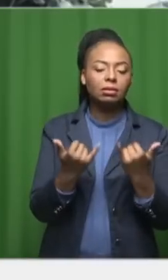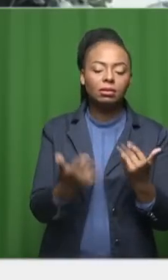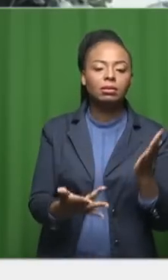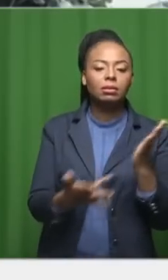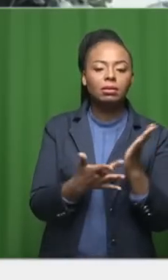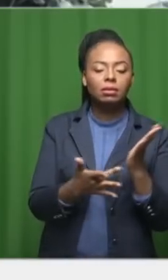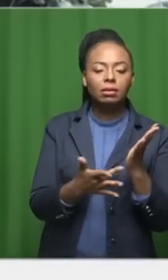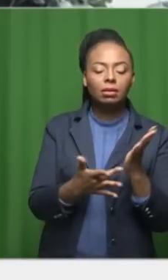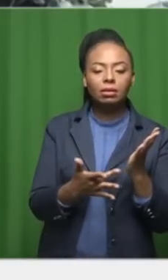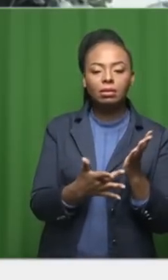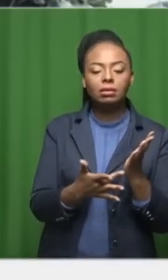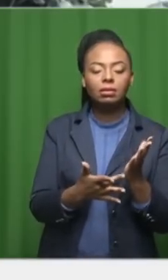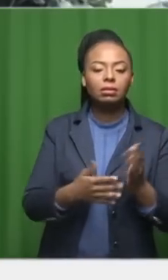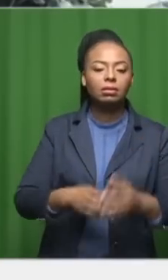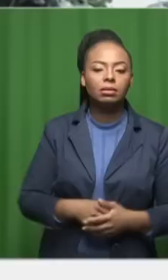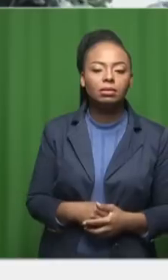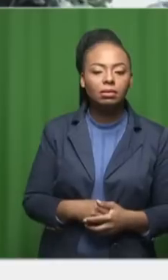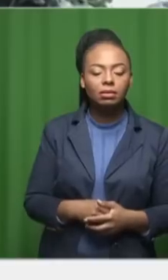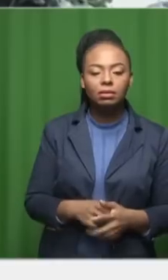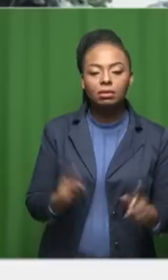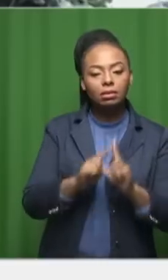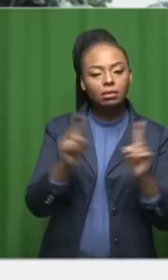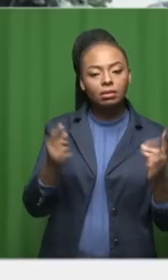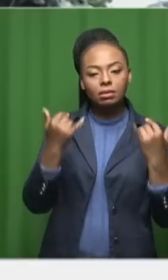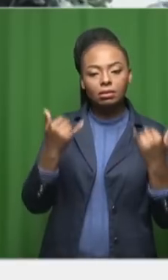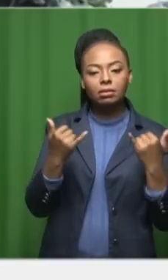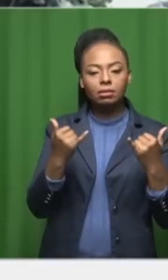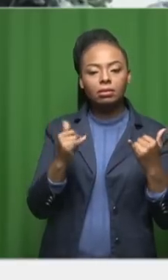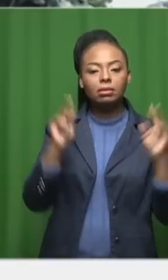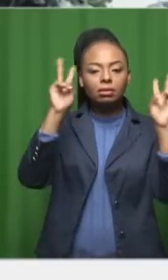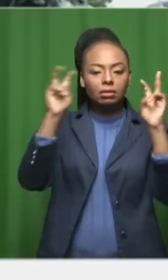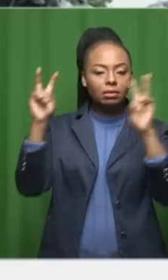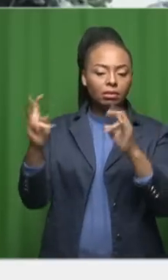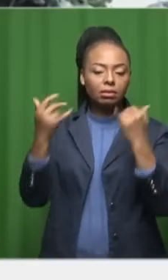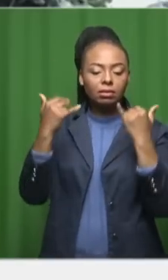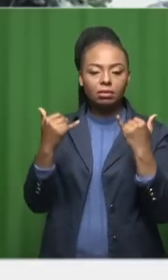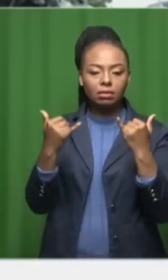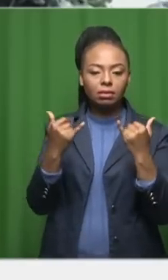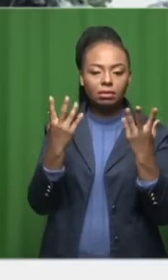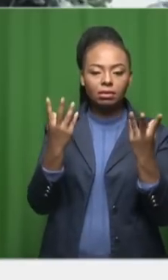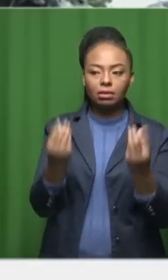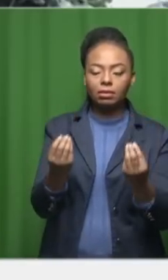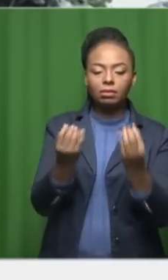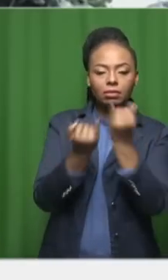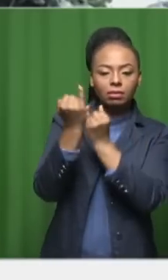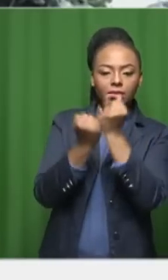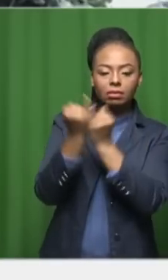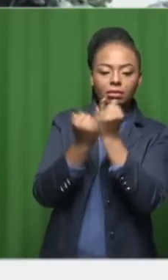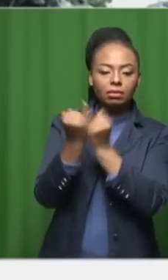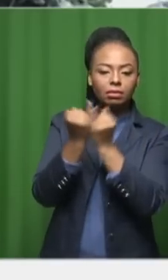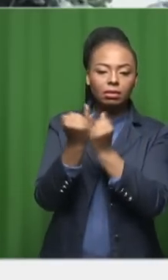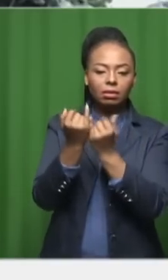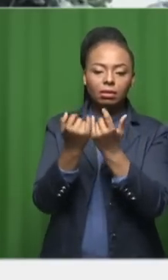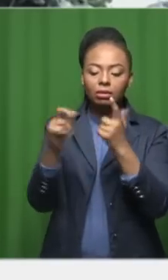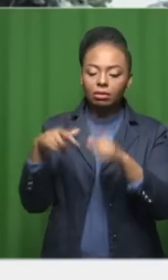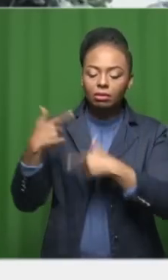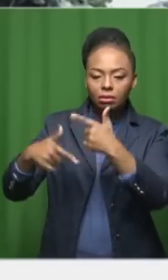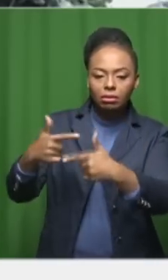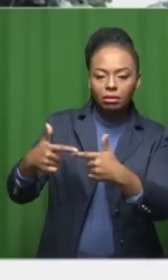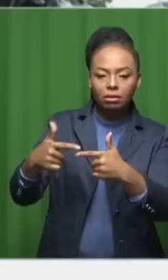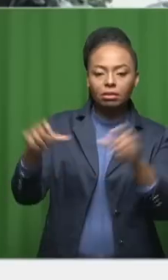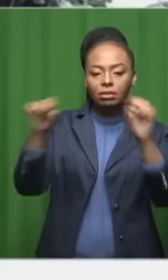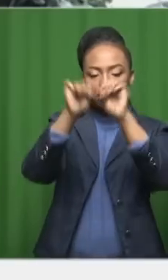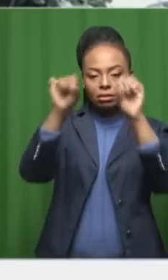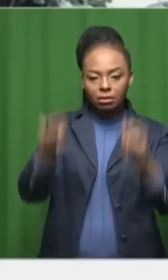technically. But there are issues beyond the farm gate that are hampering our competitiveness. So our logistical system,